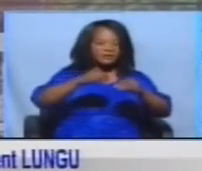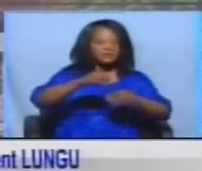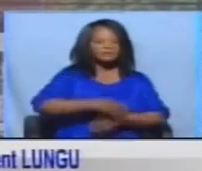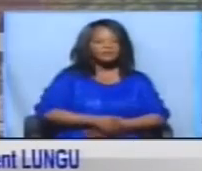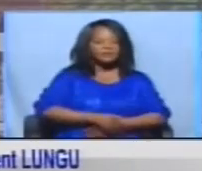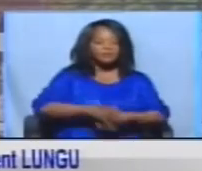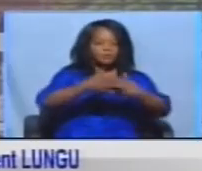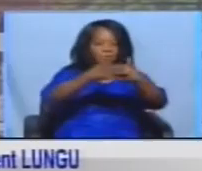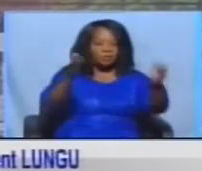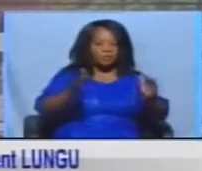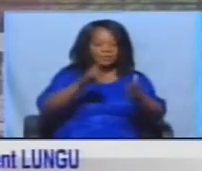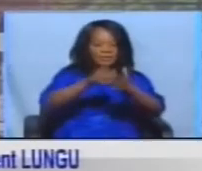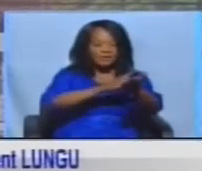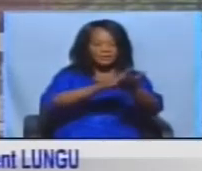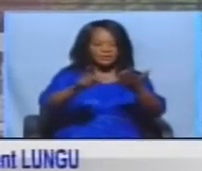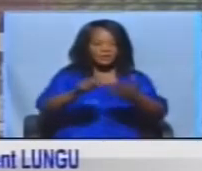13th,